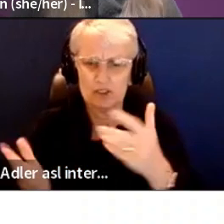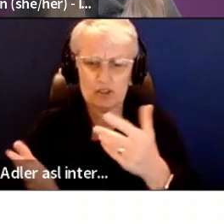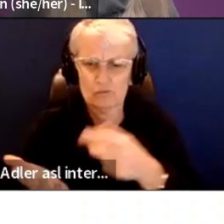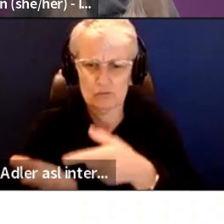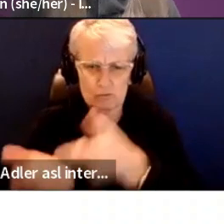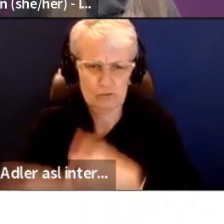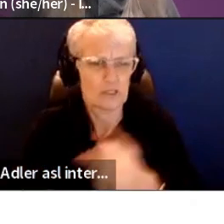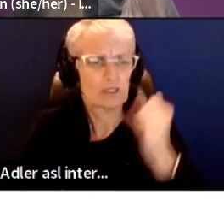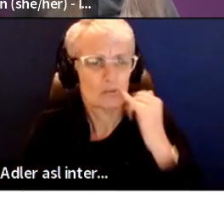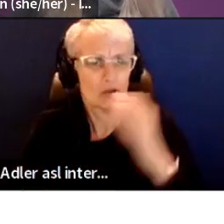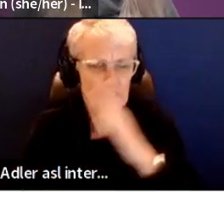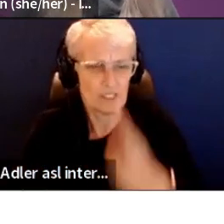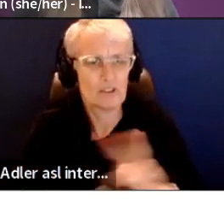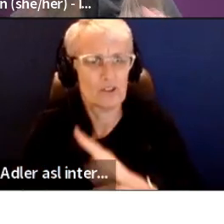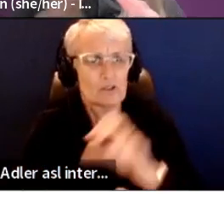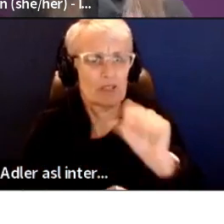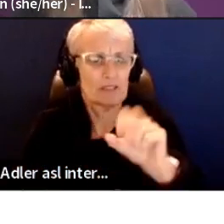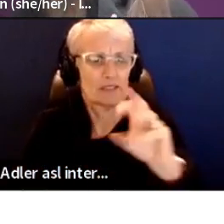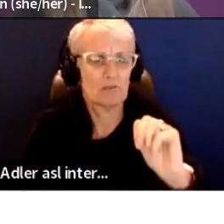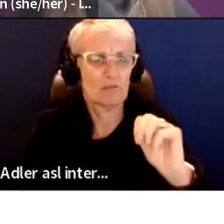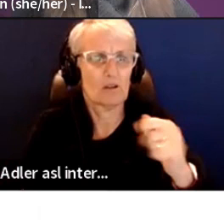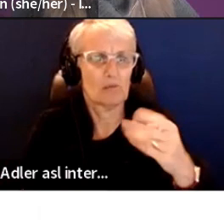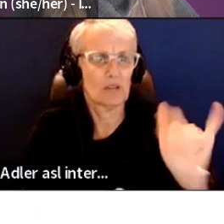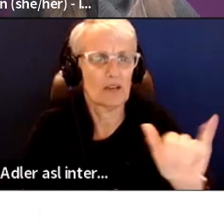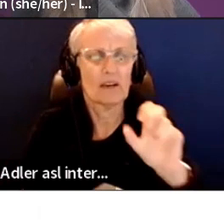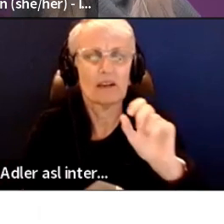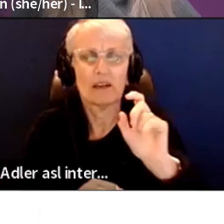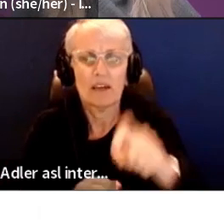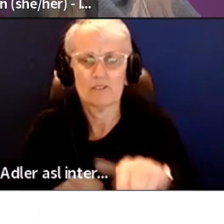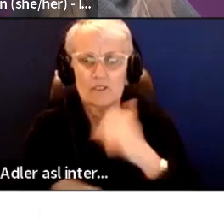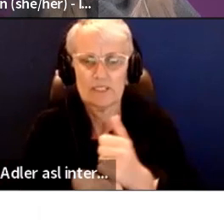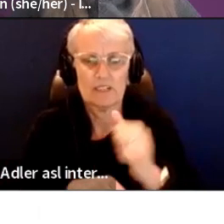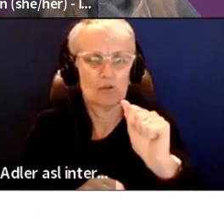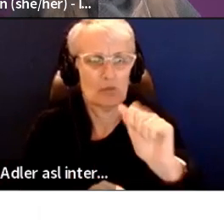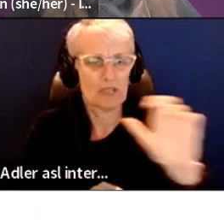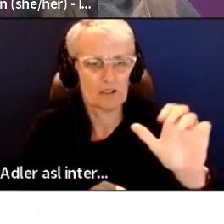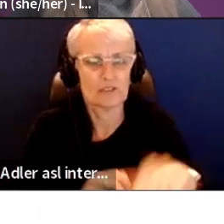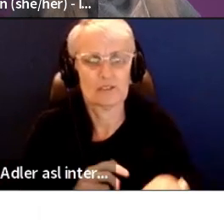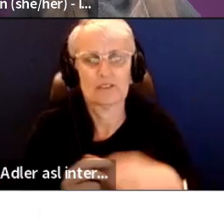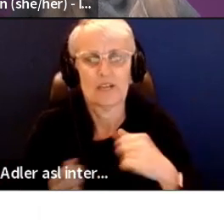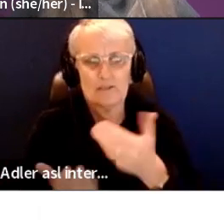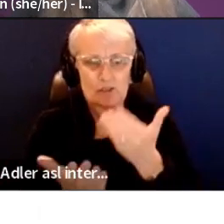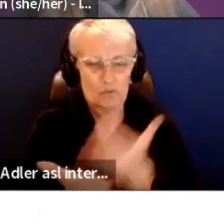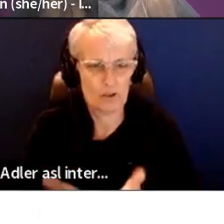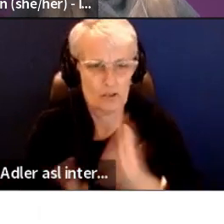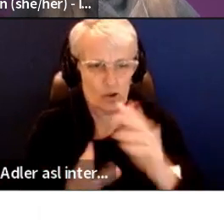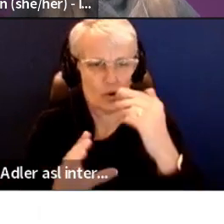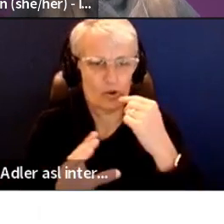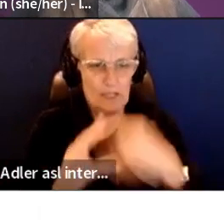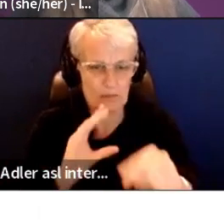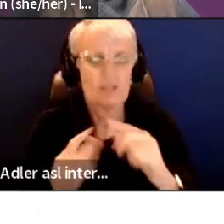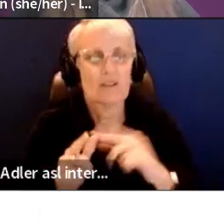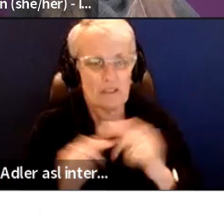If you've never used SM Apply before, you'll have to create an account. You'll have to verify your email, and then you'll be ready